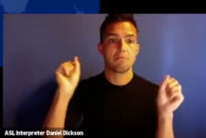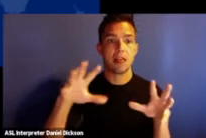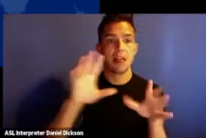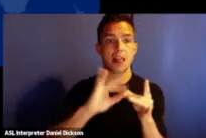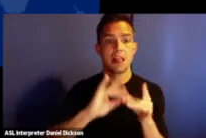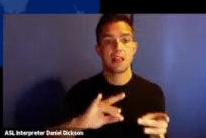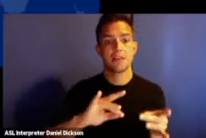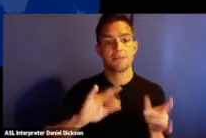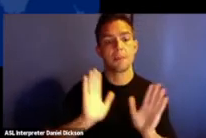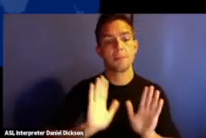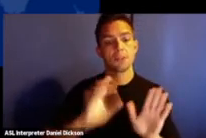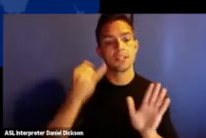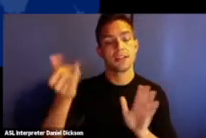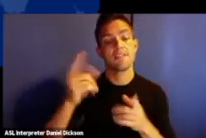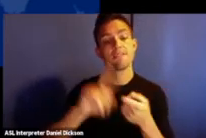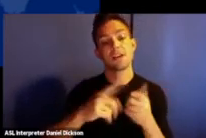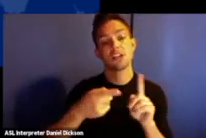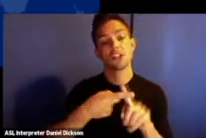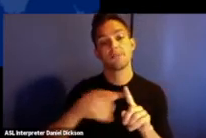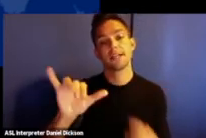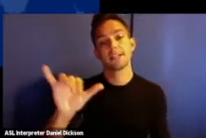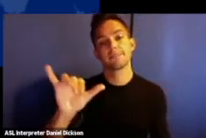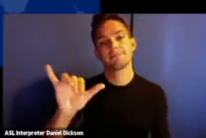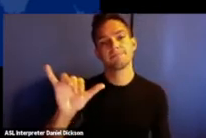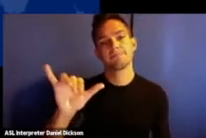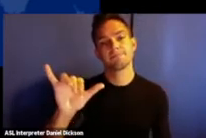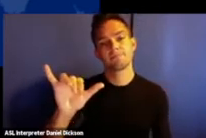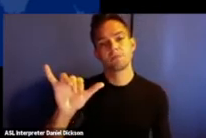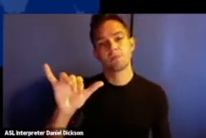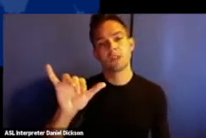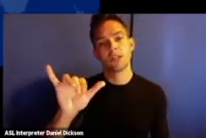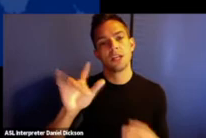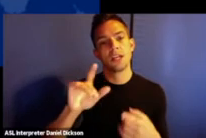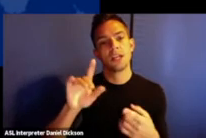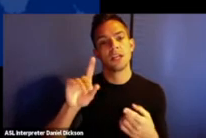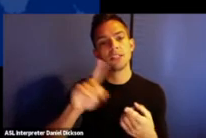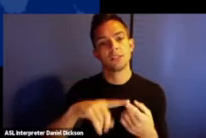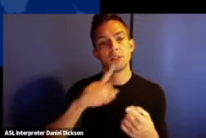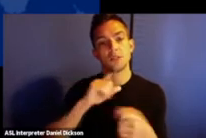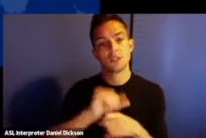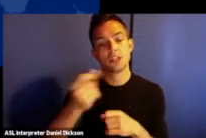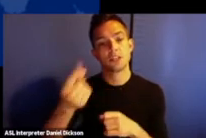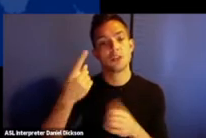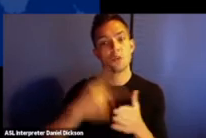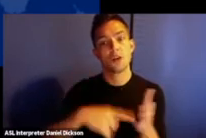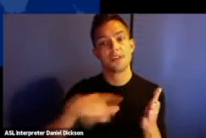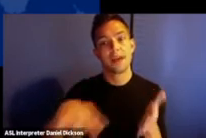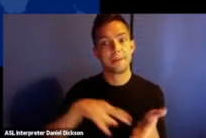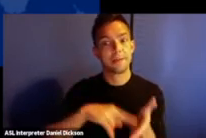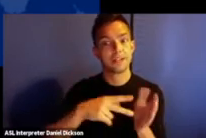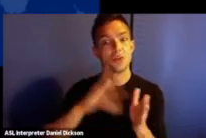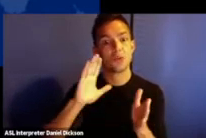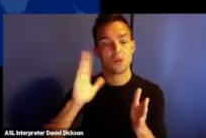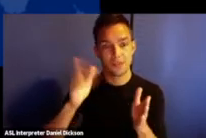pushing the idea of friendships, as in letting them truly understand what a true friend is. Are they really going to understand